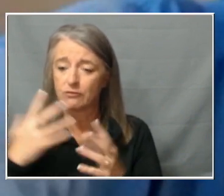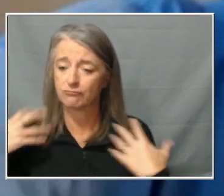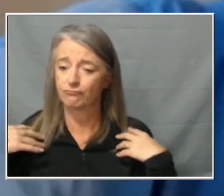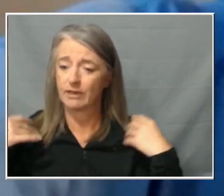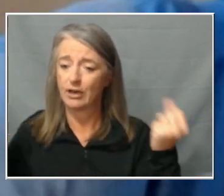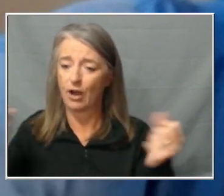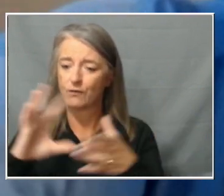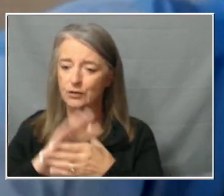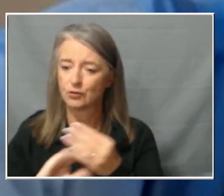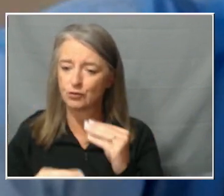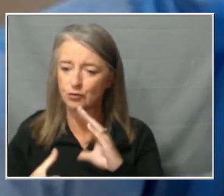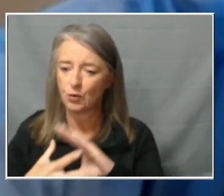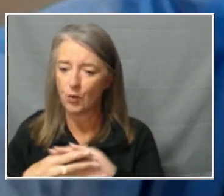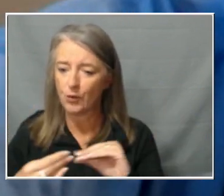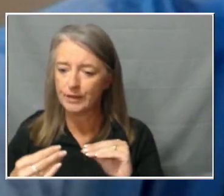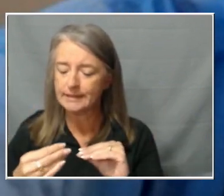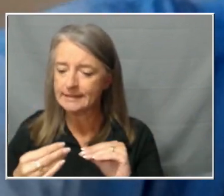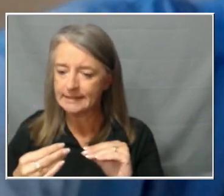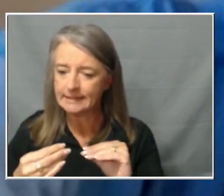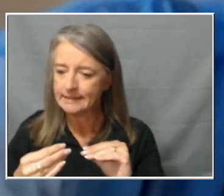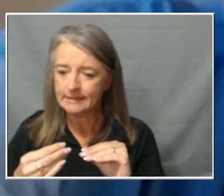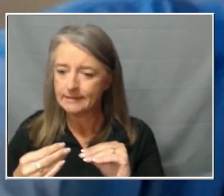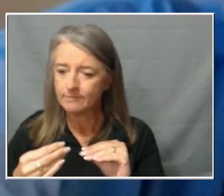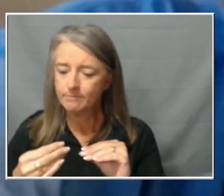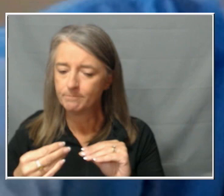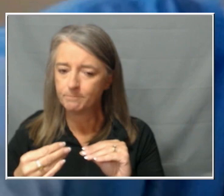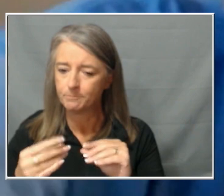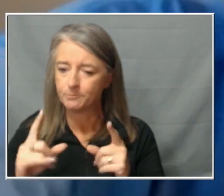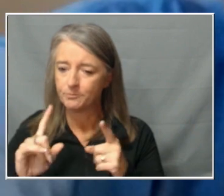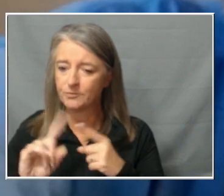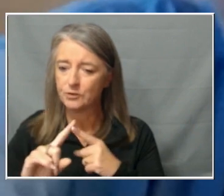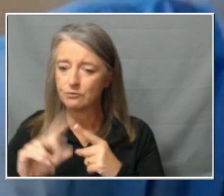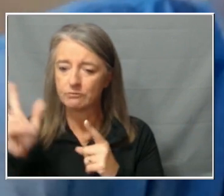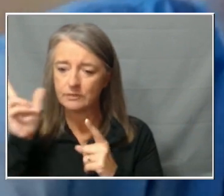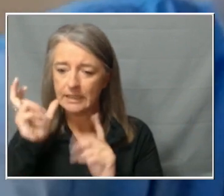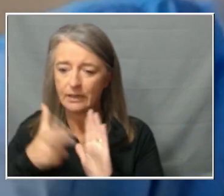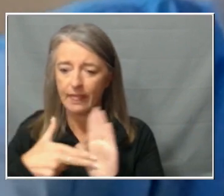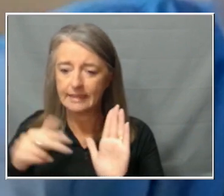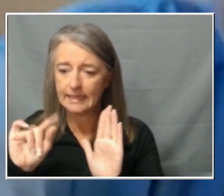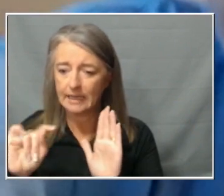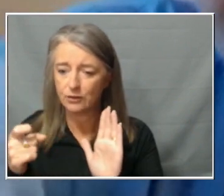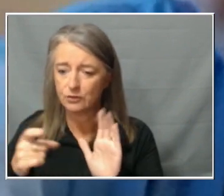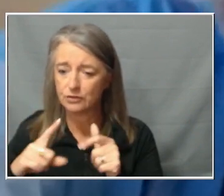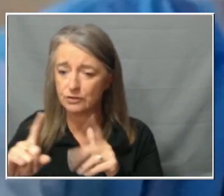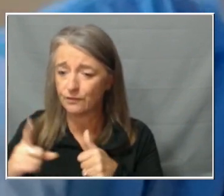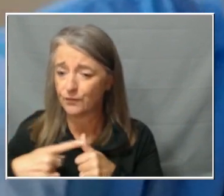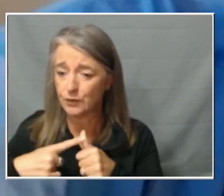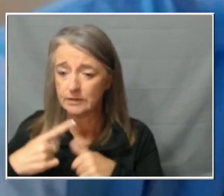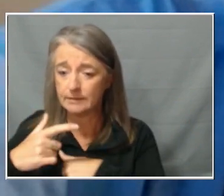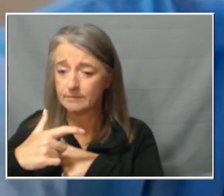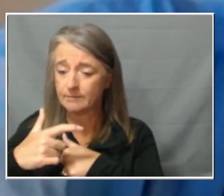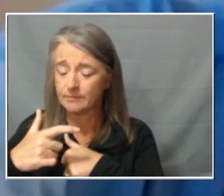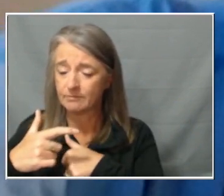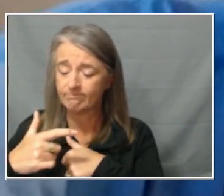recovery stories so, just to get the diagnosis at first was